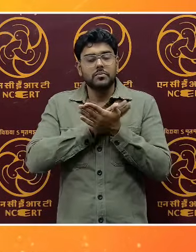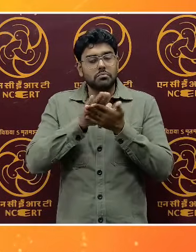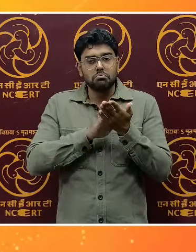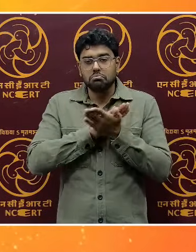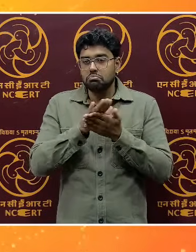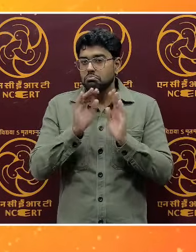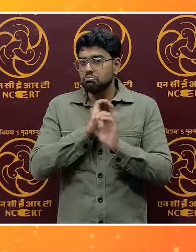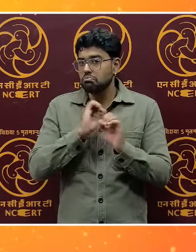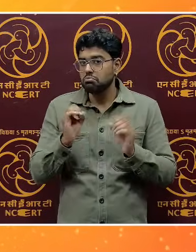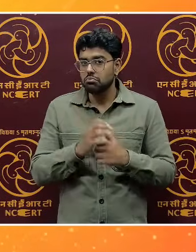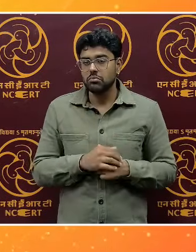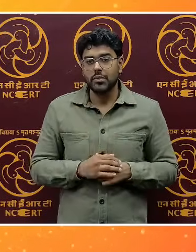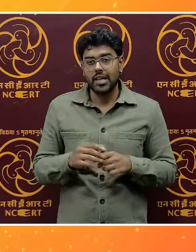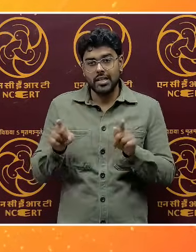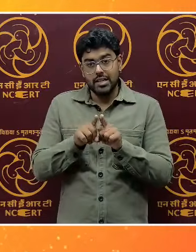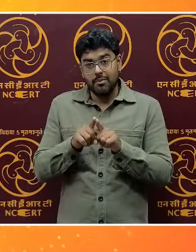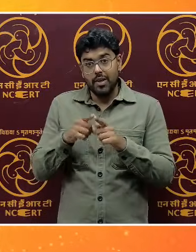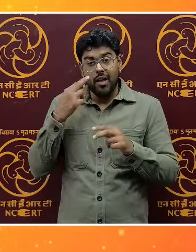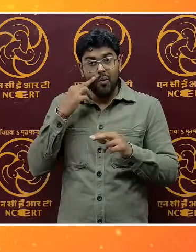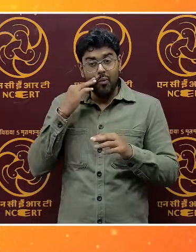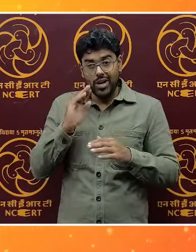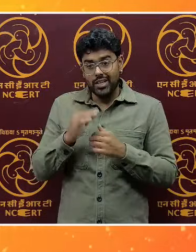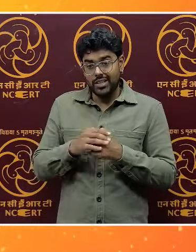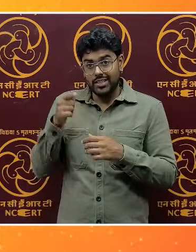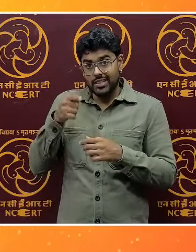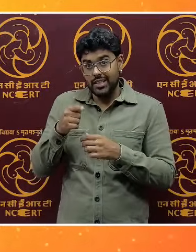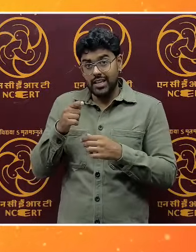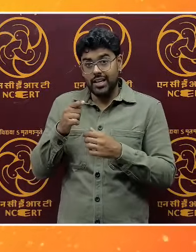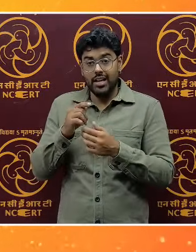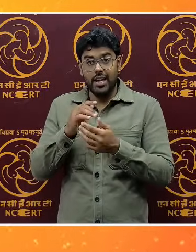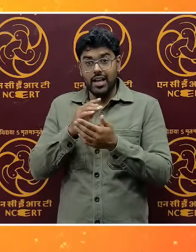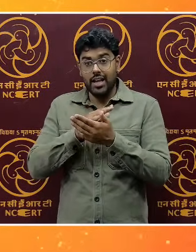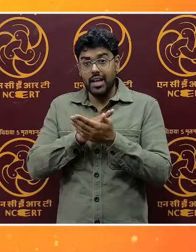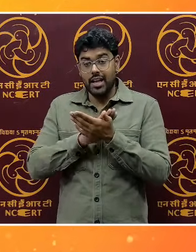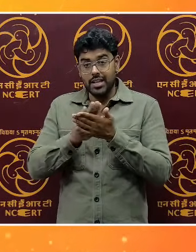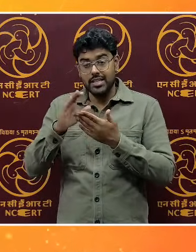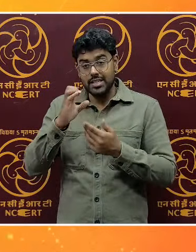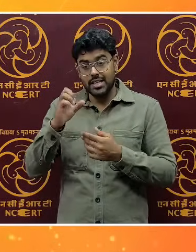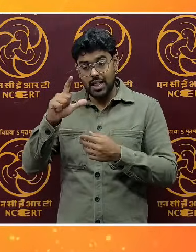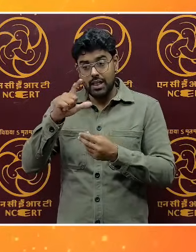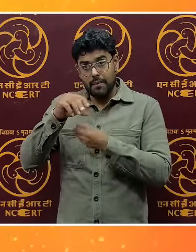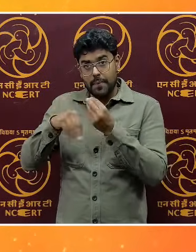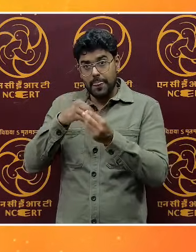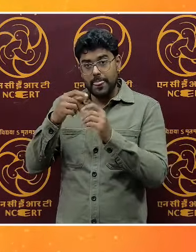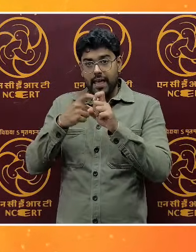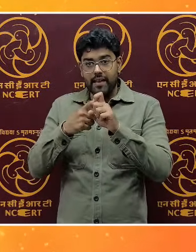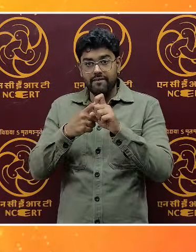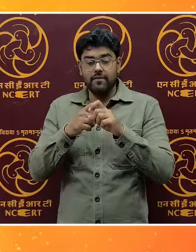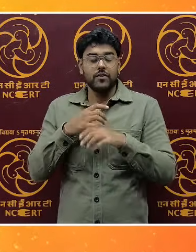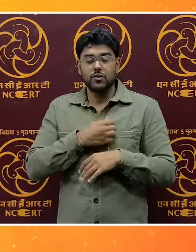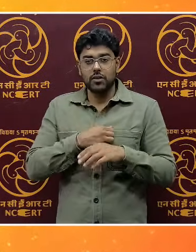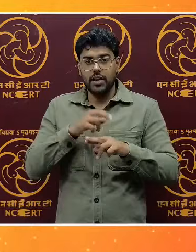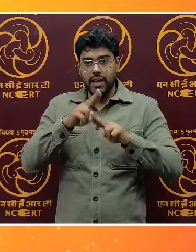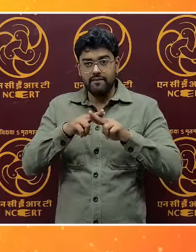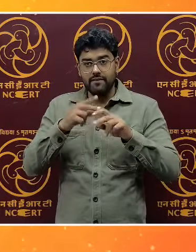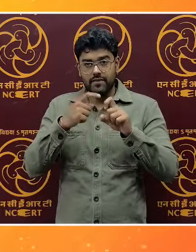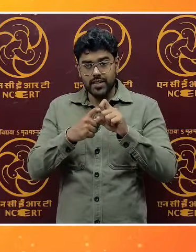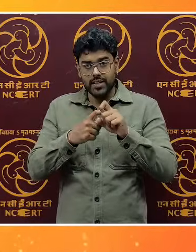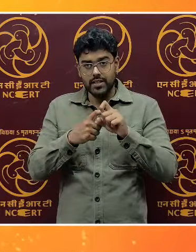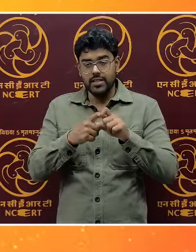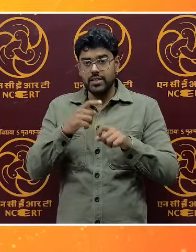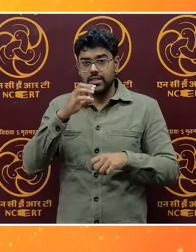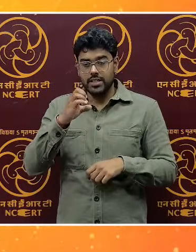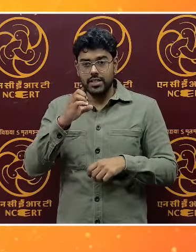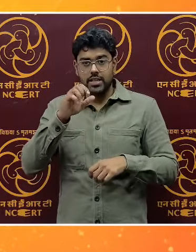that was formed. When this reacts with HCl, it forms FeCl2, but the gas formed